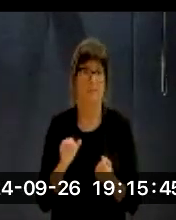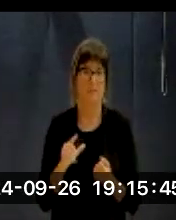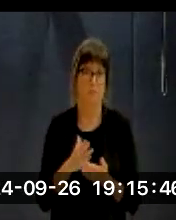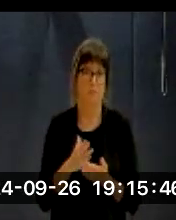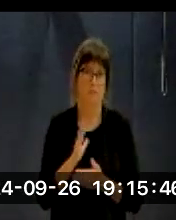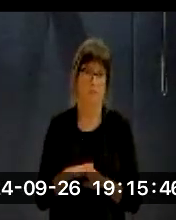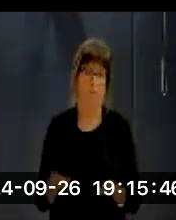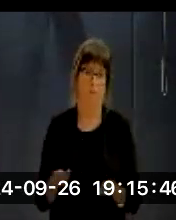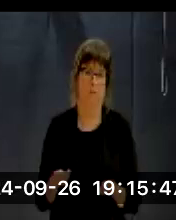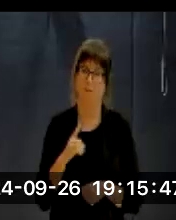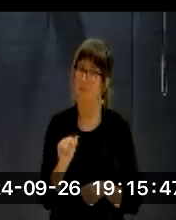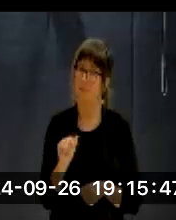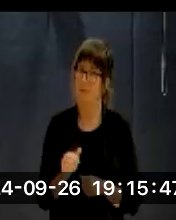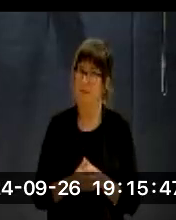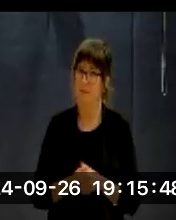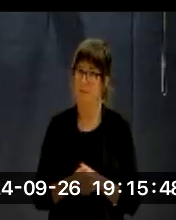with disabilities.